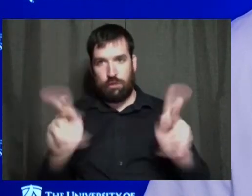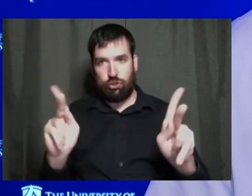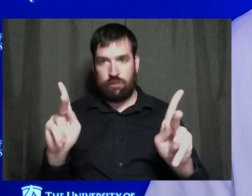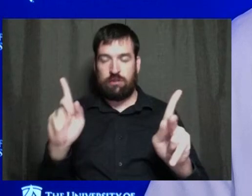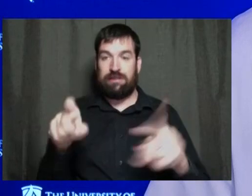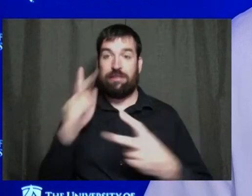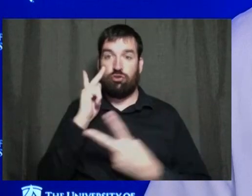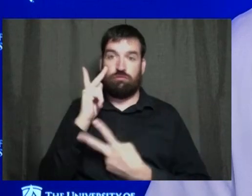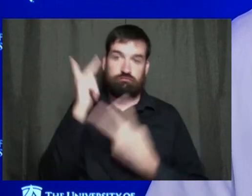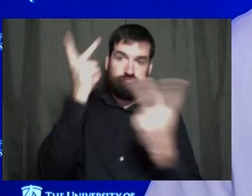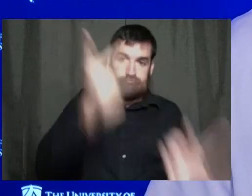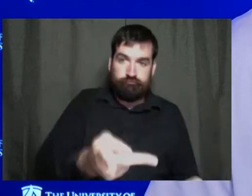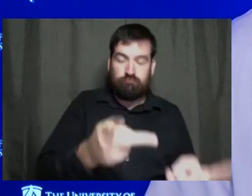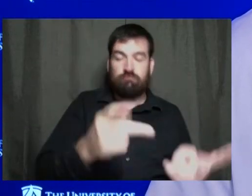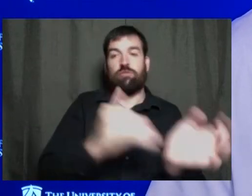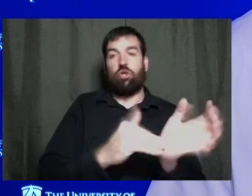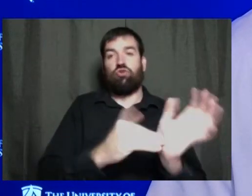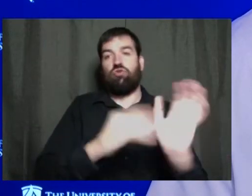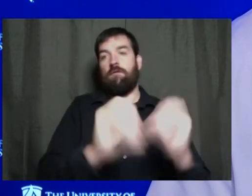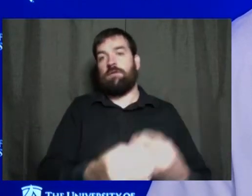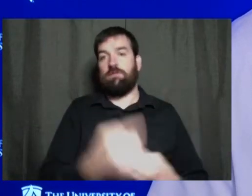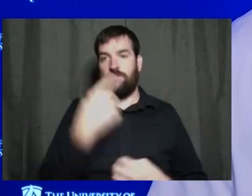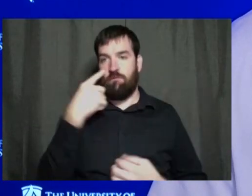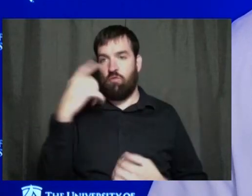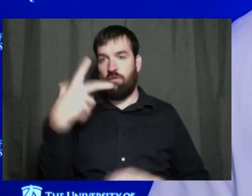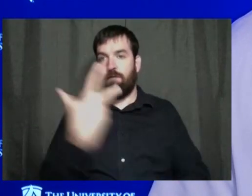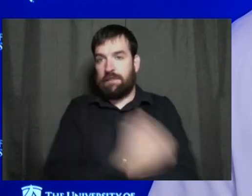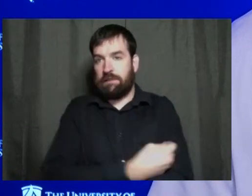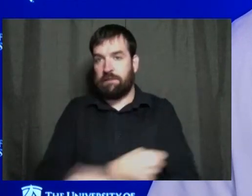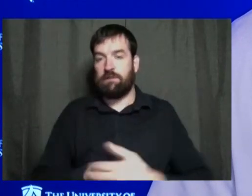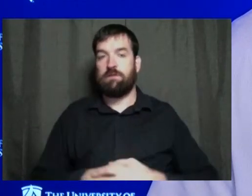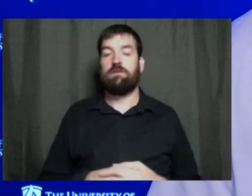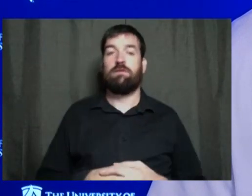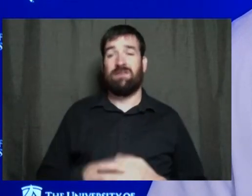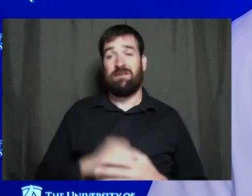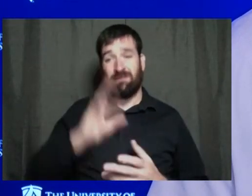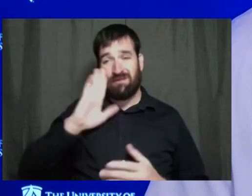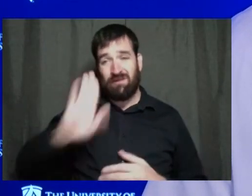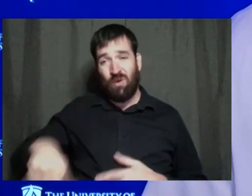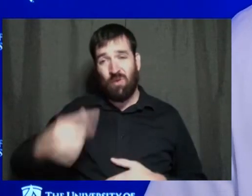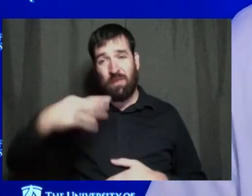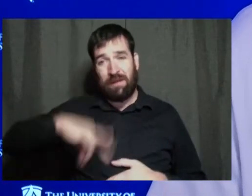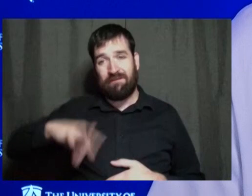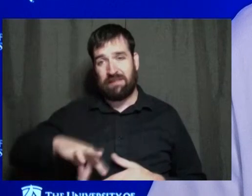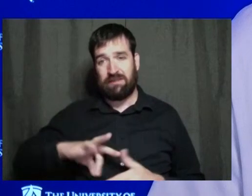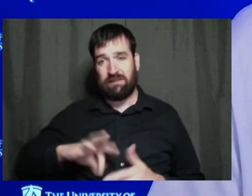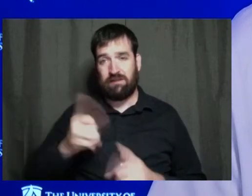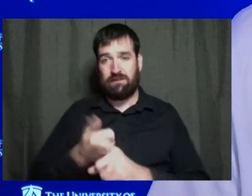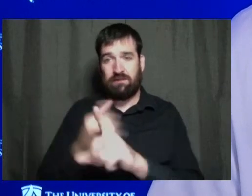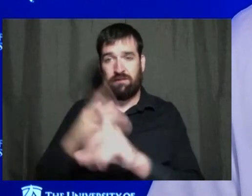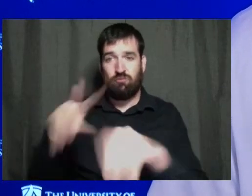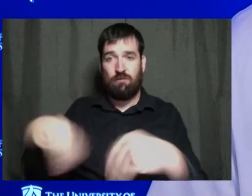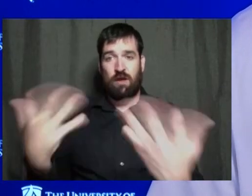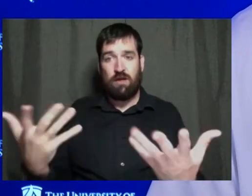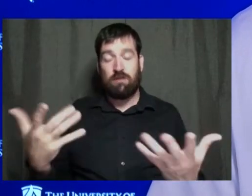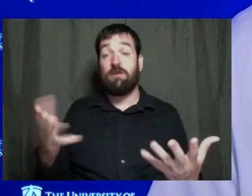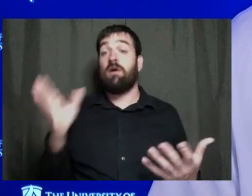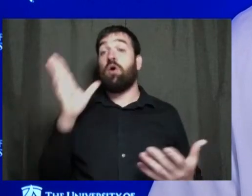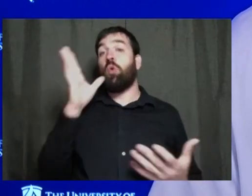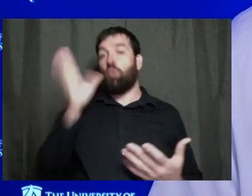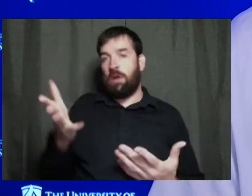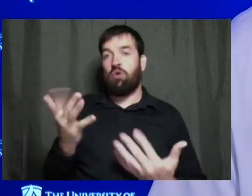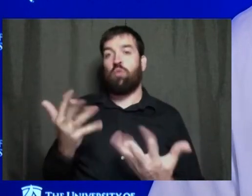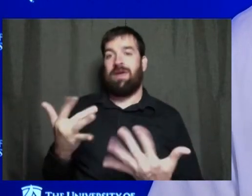that. And we know, again, the benefits that this vaccine provides. We are going to wait for the full data set